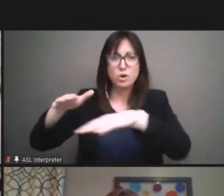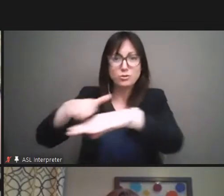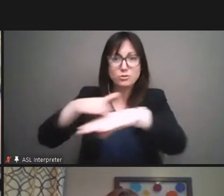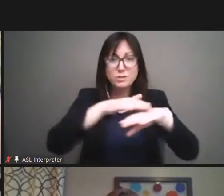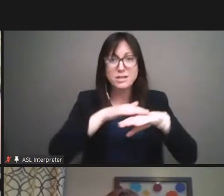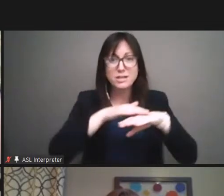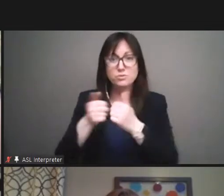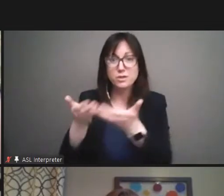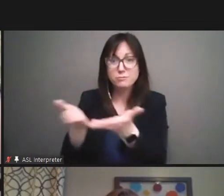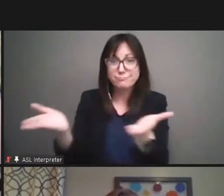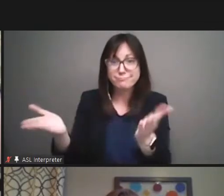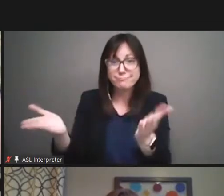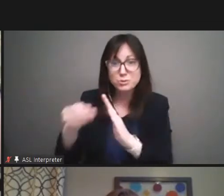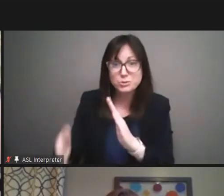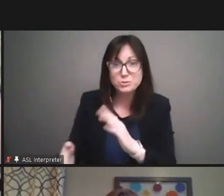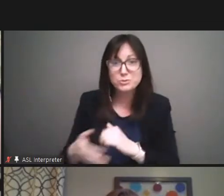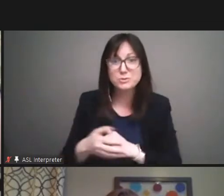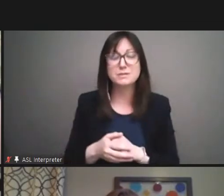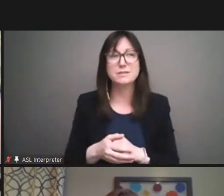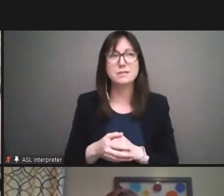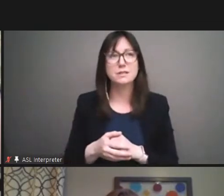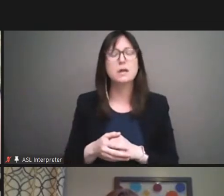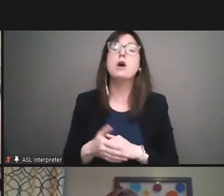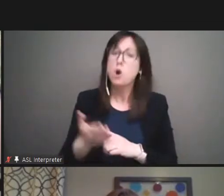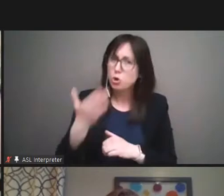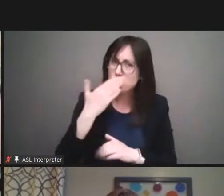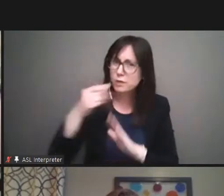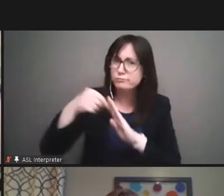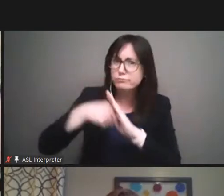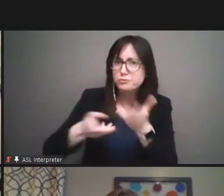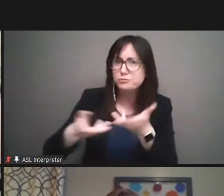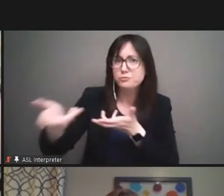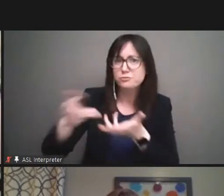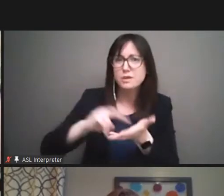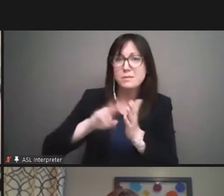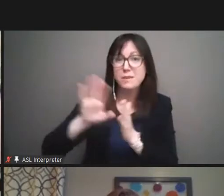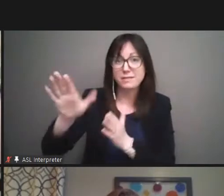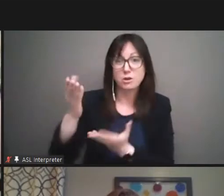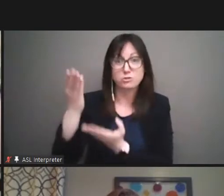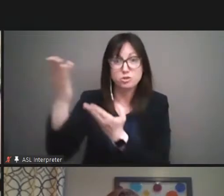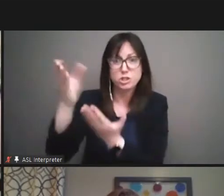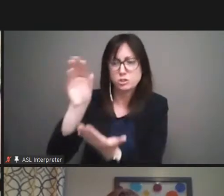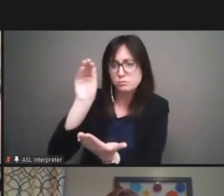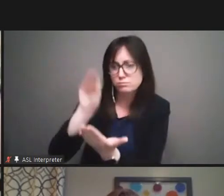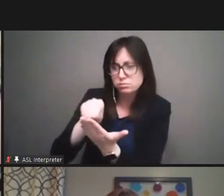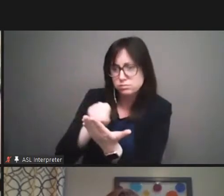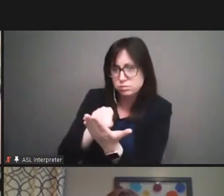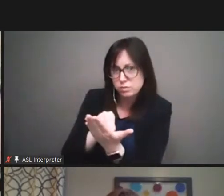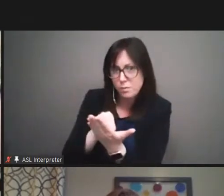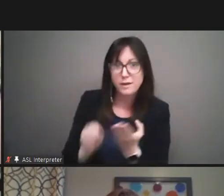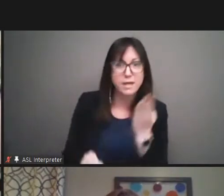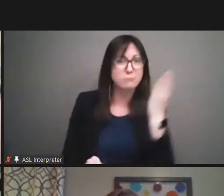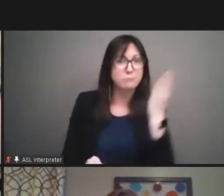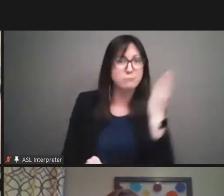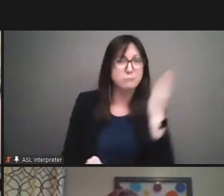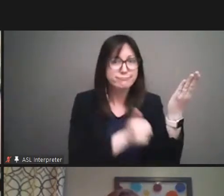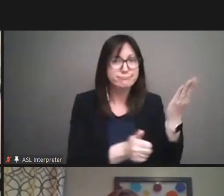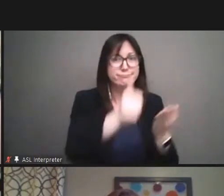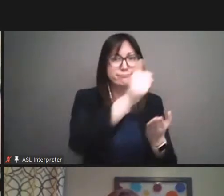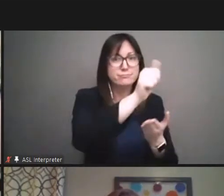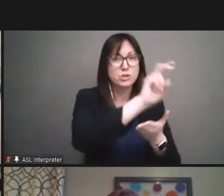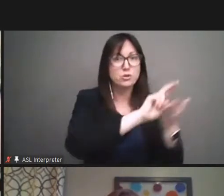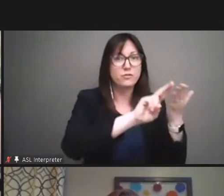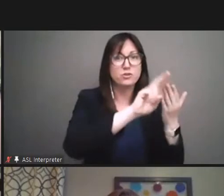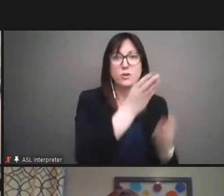with students, in a meaningful way where we actually took their suggestions and would present them to admin or to provincial and